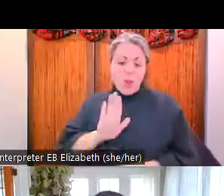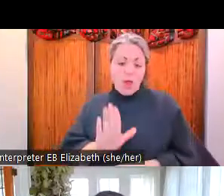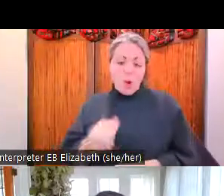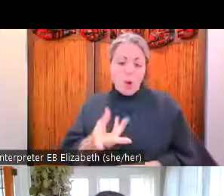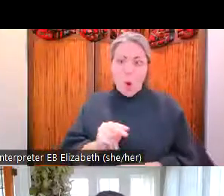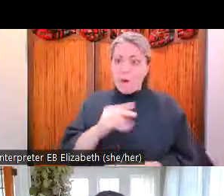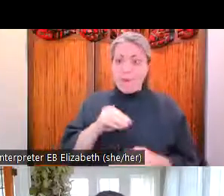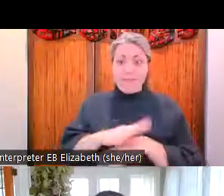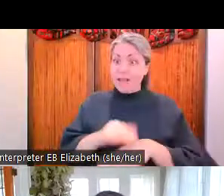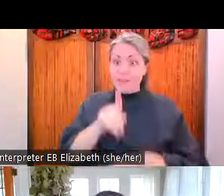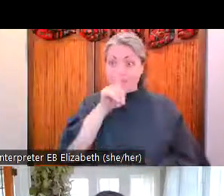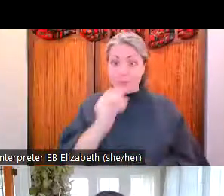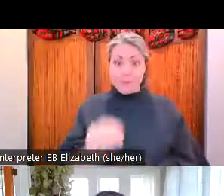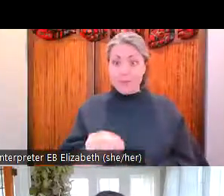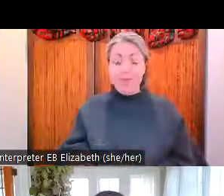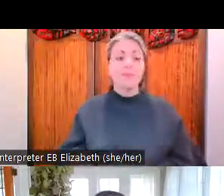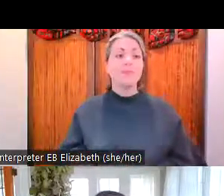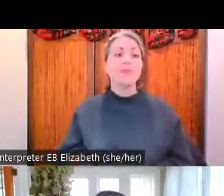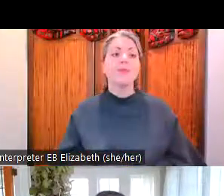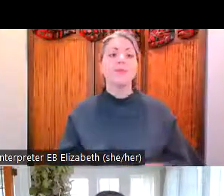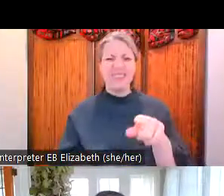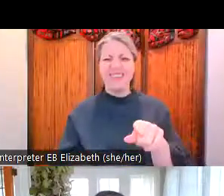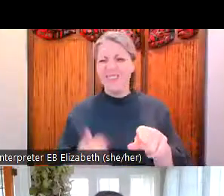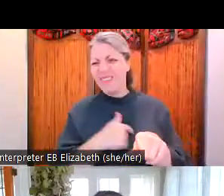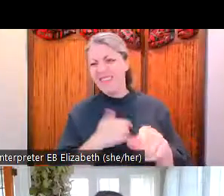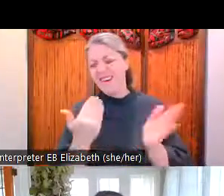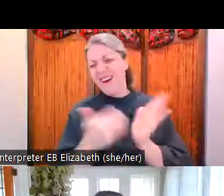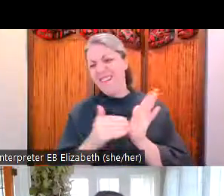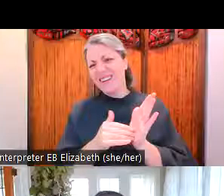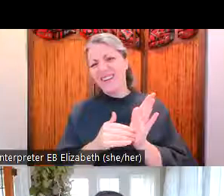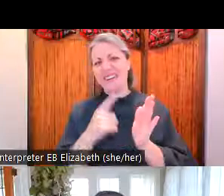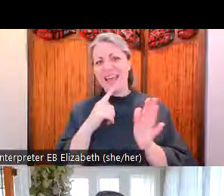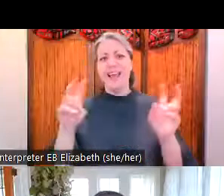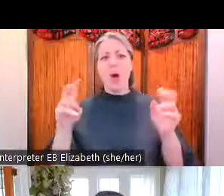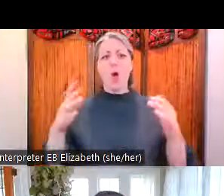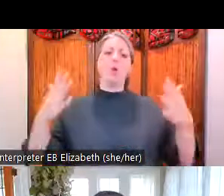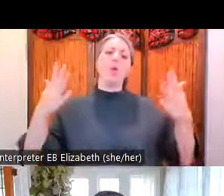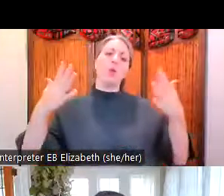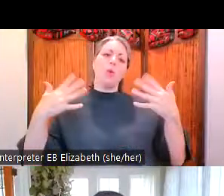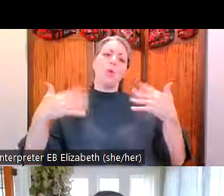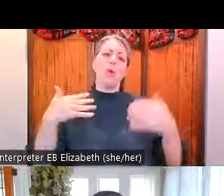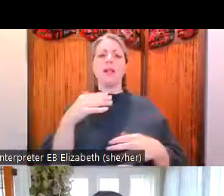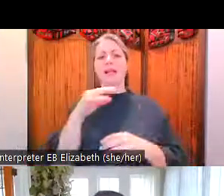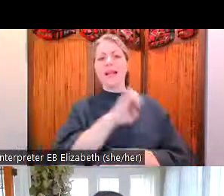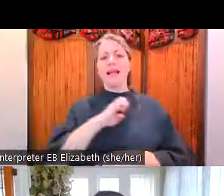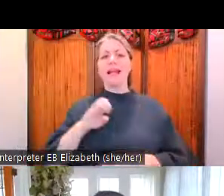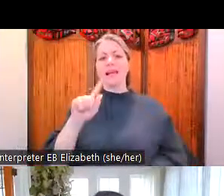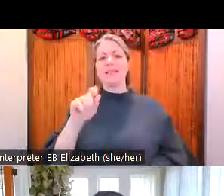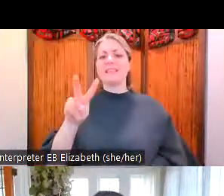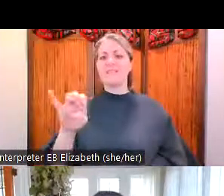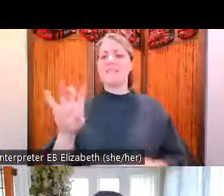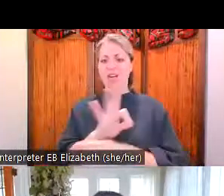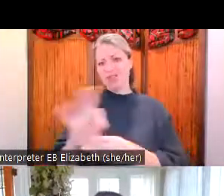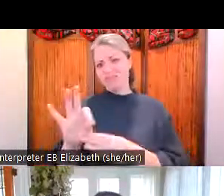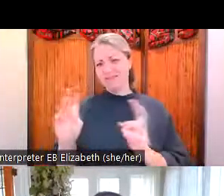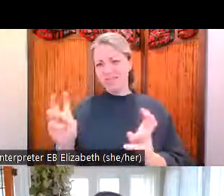what we often refer to as maybe the cool executive function condition in their kind of twist on this marshmallow